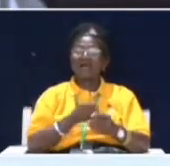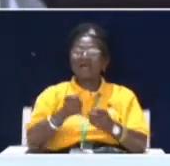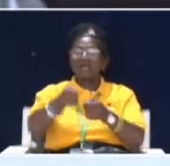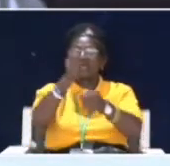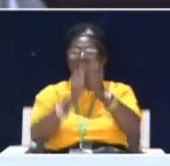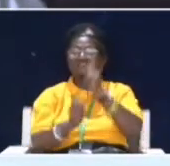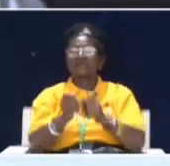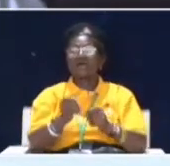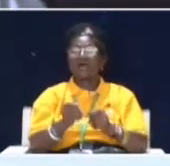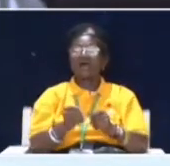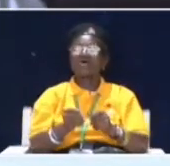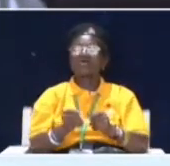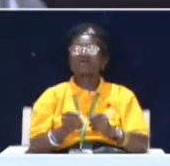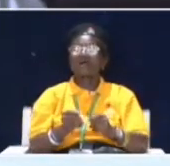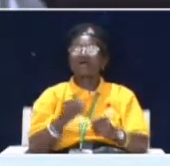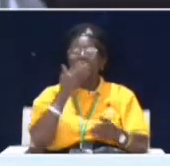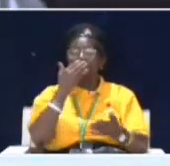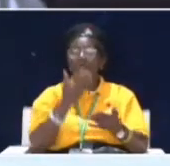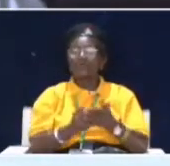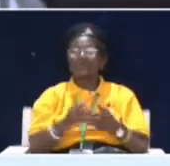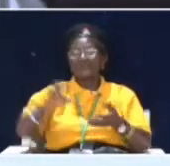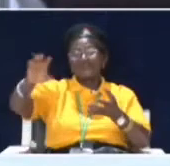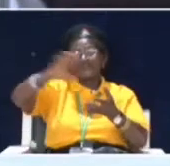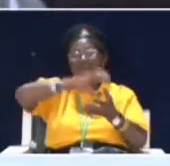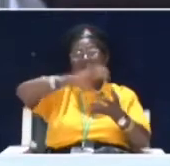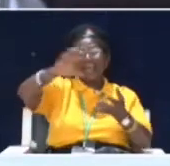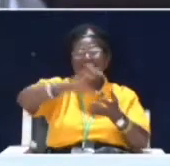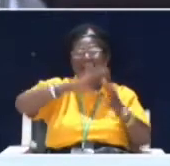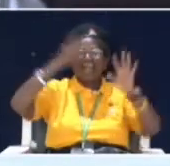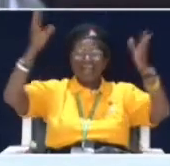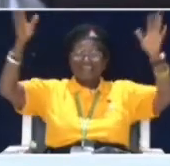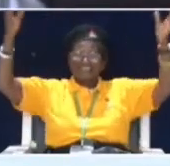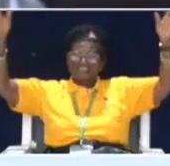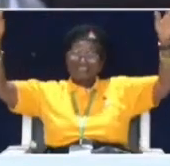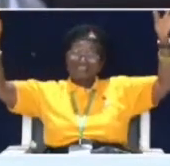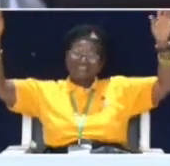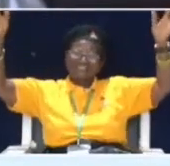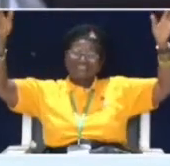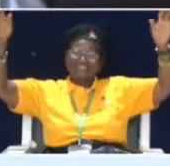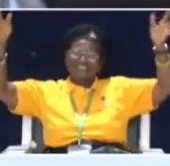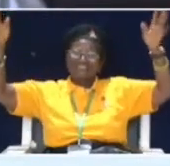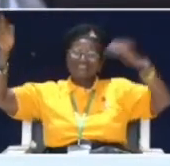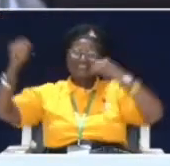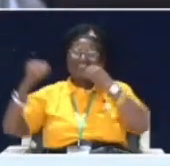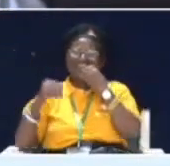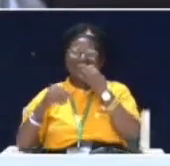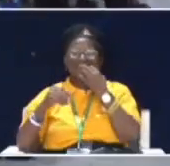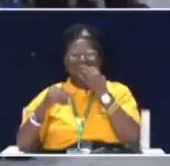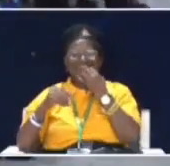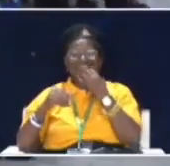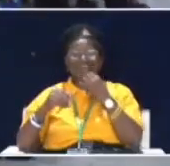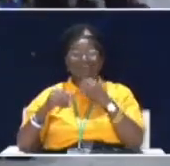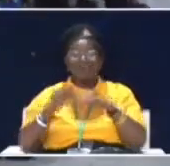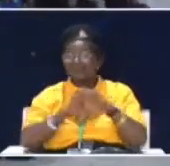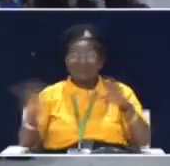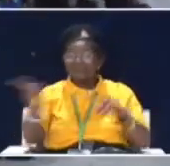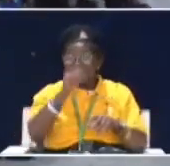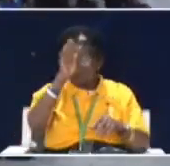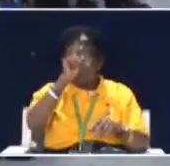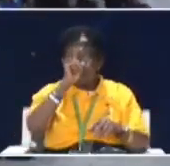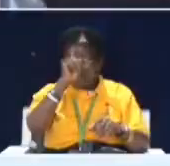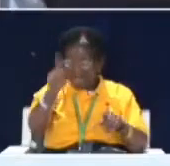extraordinarily good choir. Don't you agree that they are good?